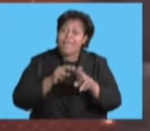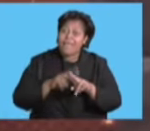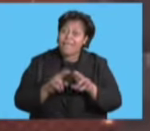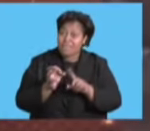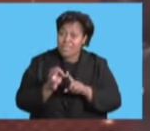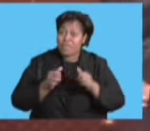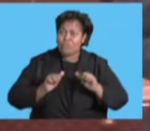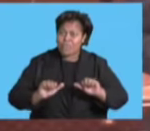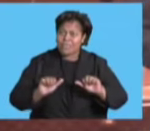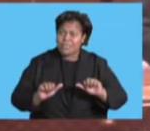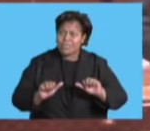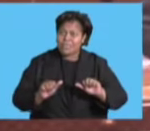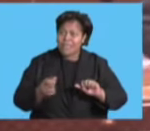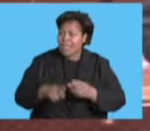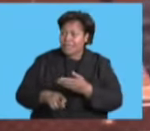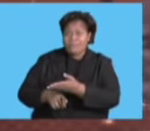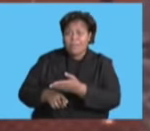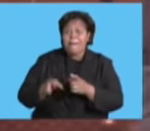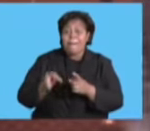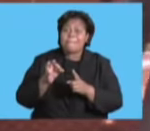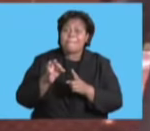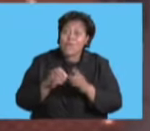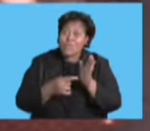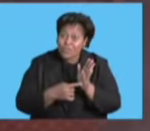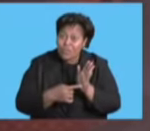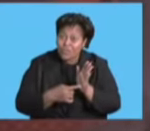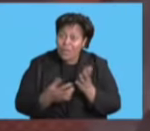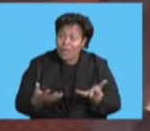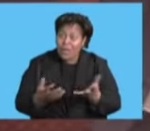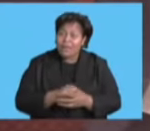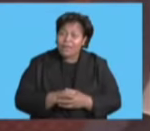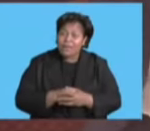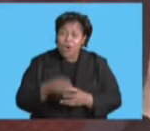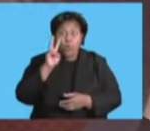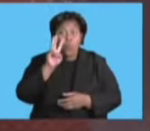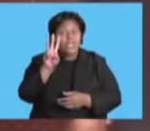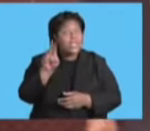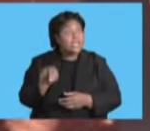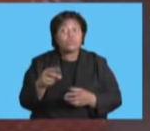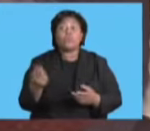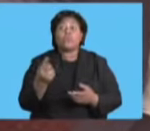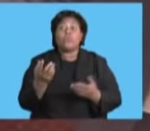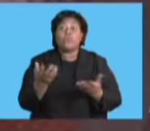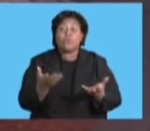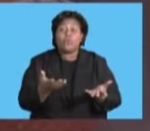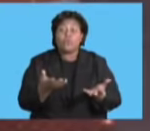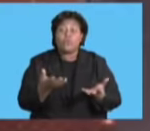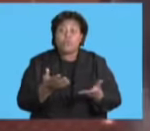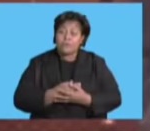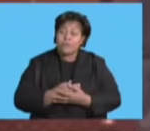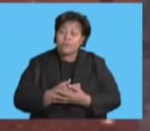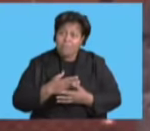and MP Honourable P.O. Tikoduadua. The witnesses included my colleague Honourable Ratu Suliano